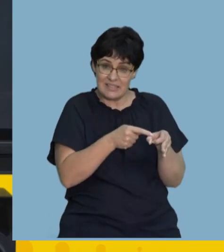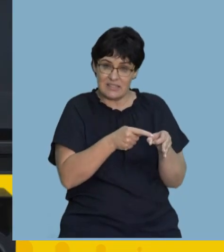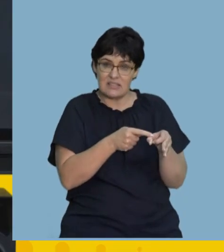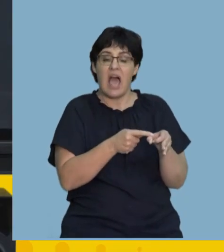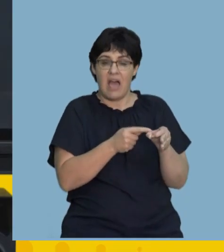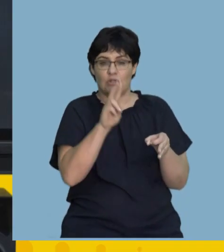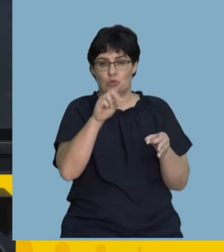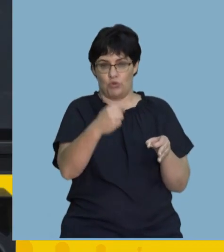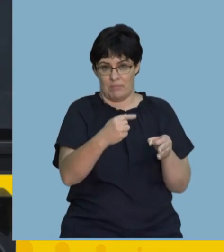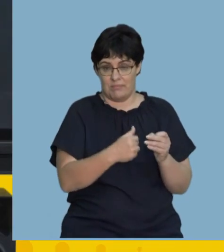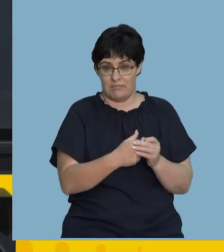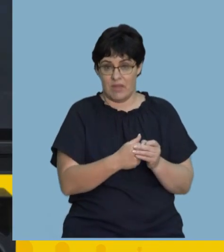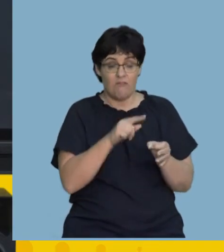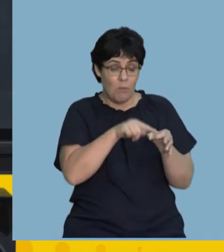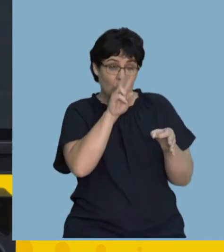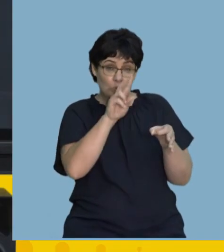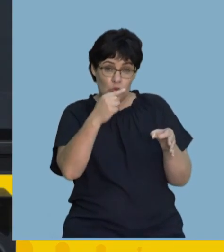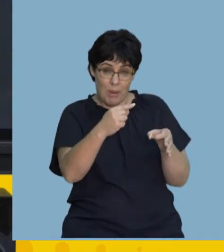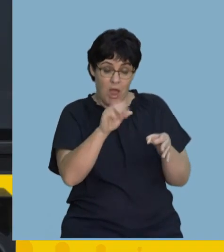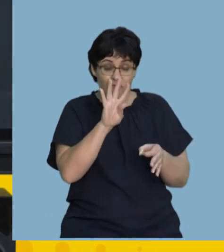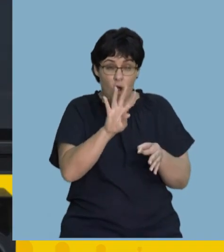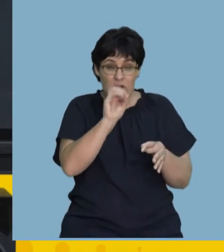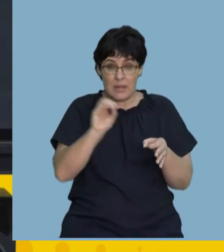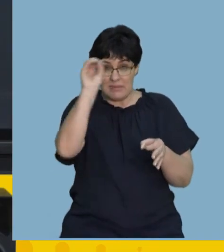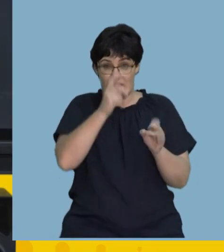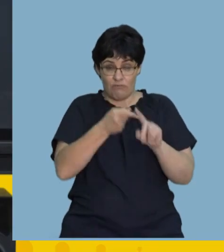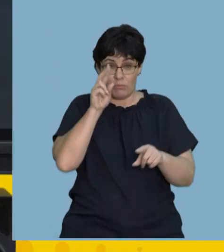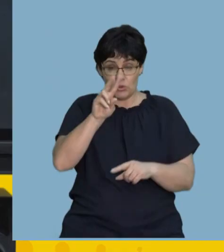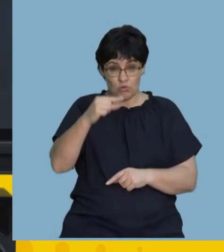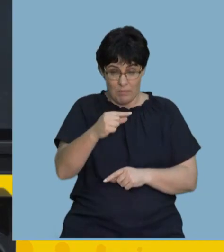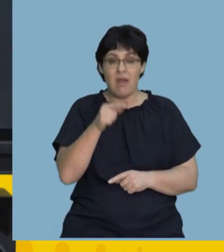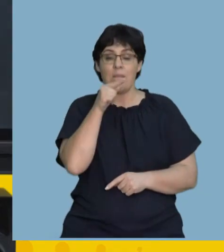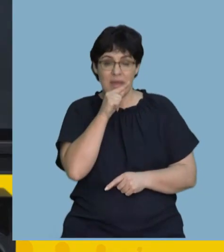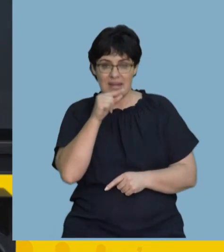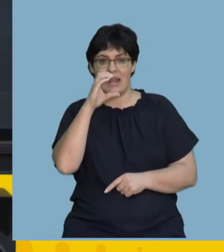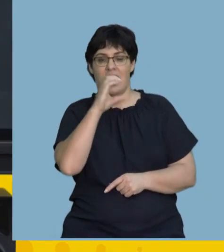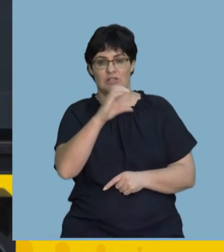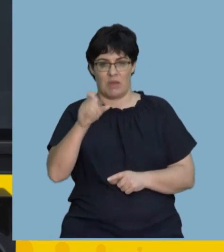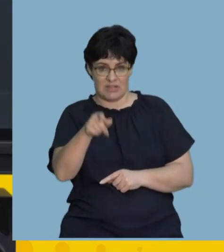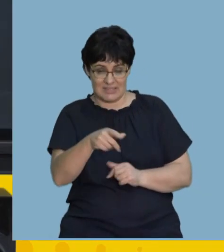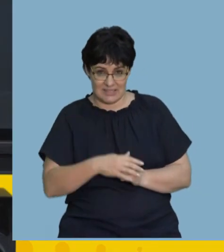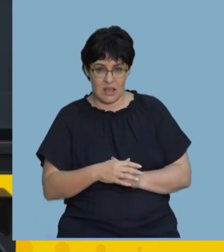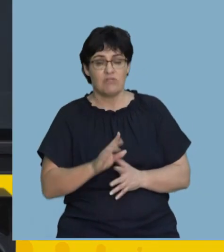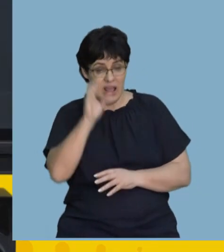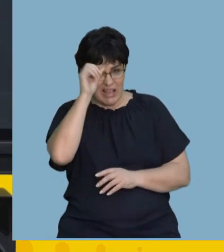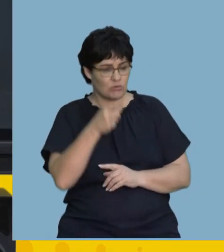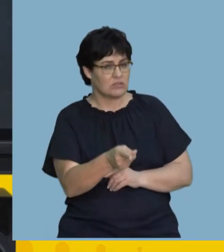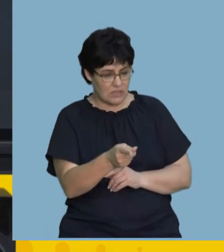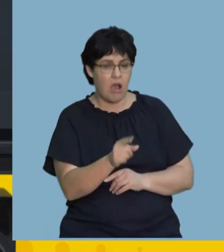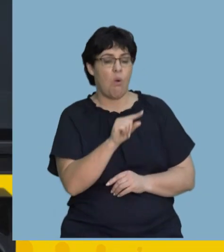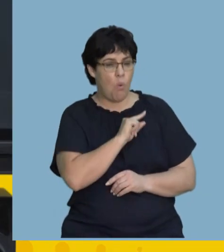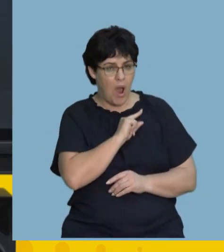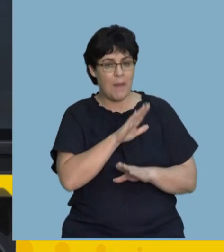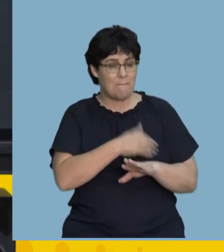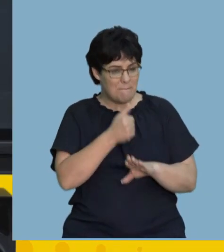grams. So of the 2 grams, 40% of it is actually the calcium carbonate, which is what is of interest to us based on the equation